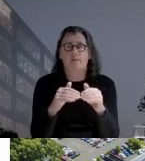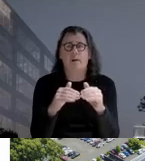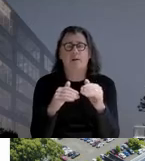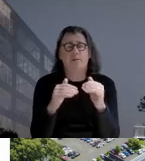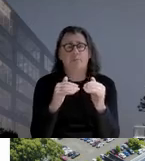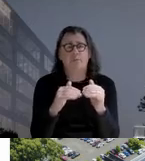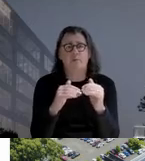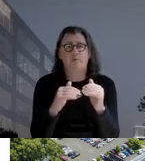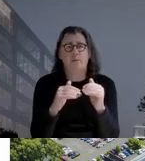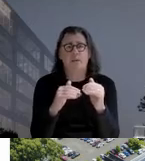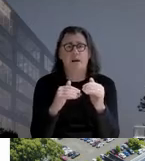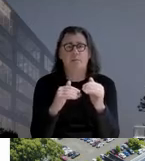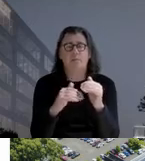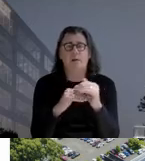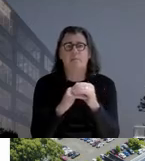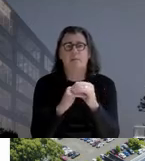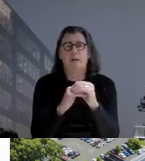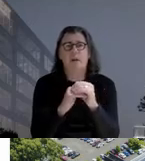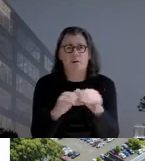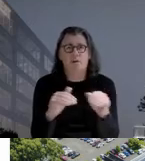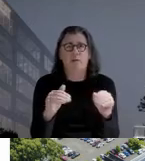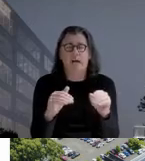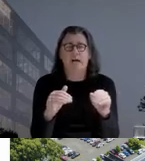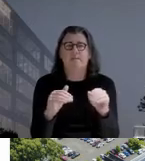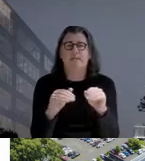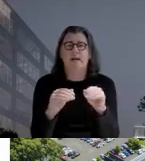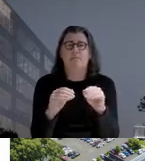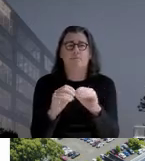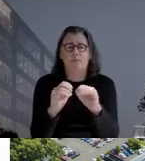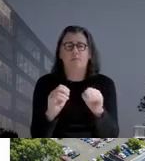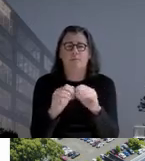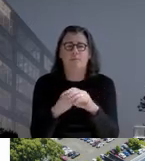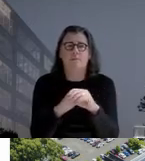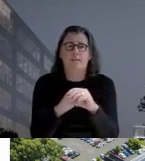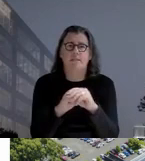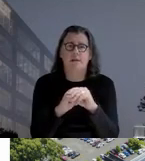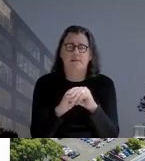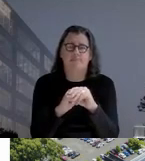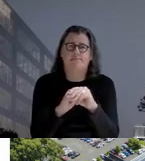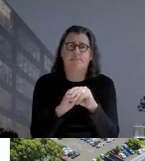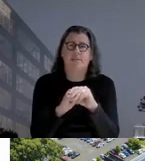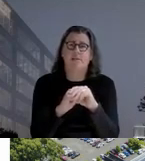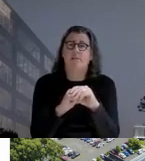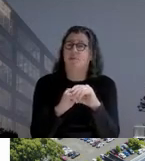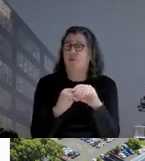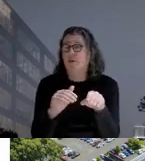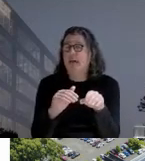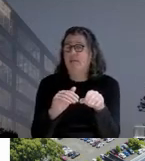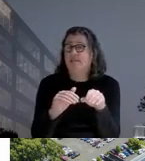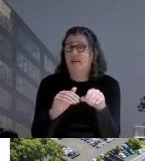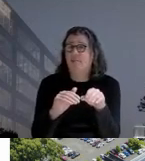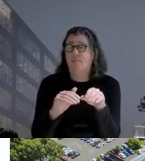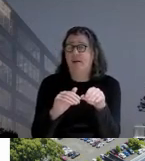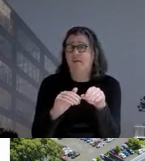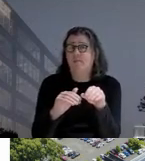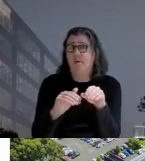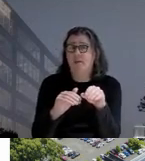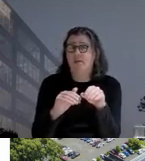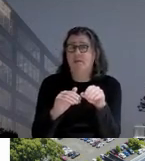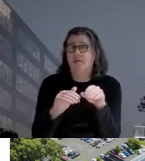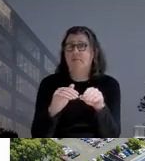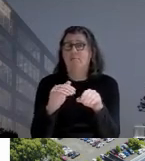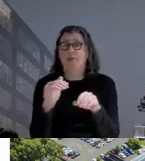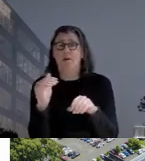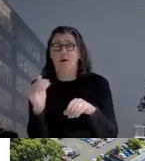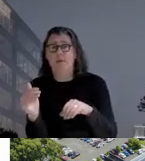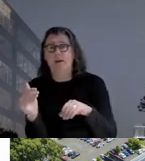But remember, in pure embodied carbon terms, an all glass facade would be 229. So an all glass facade would be better in